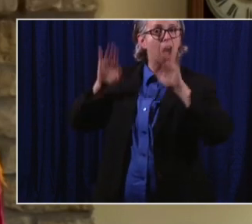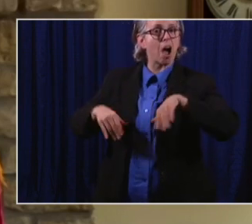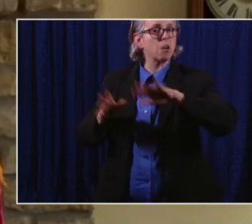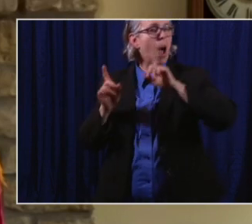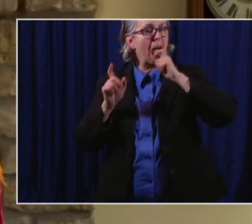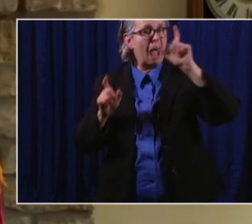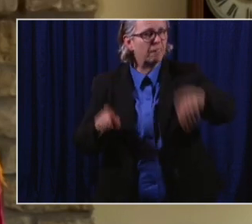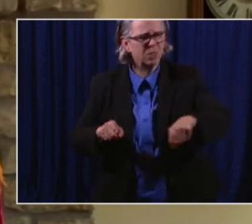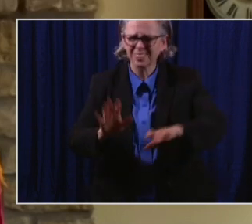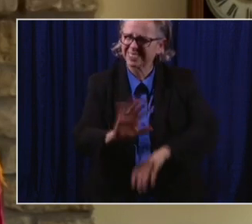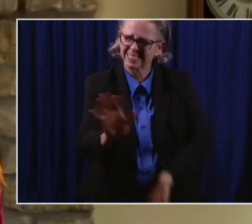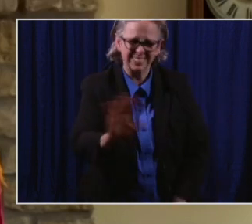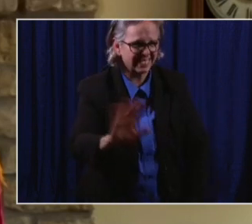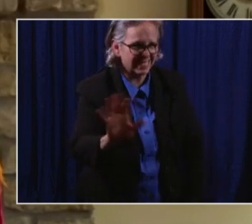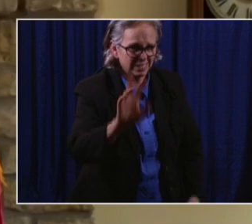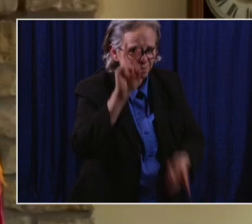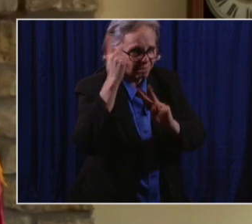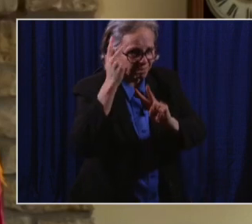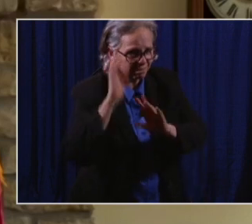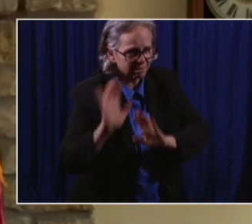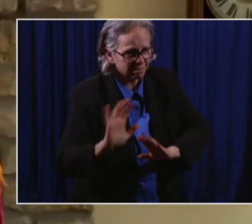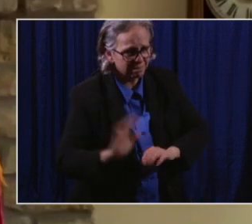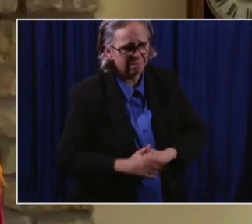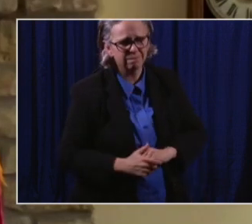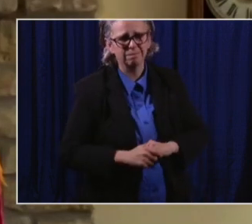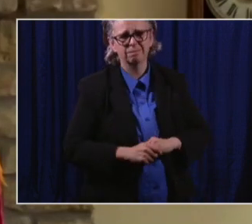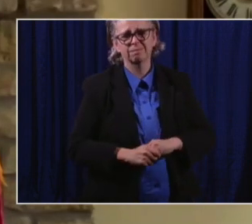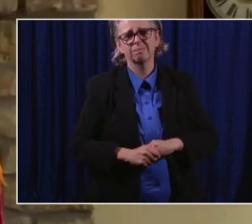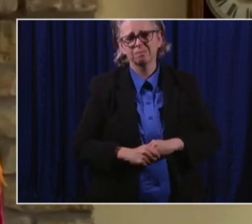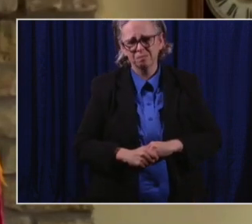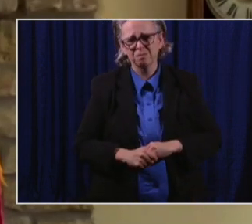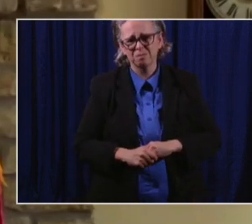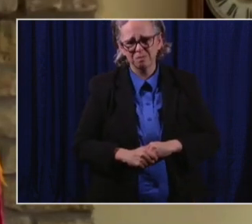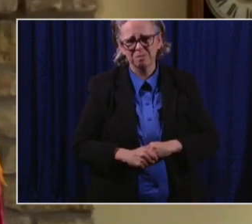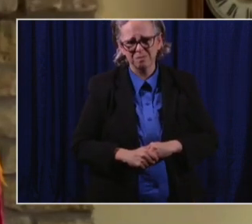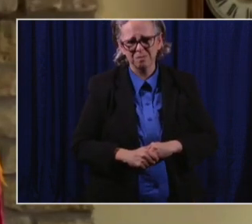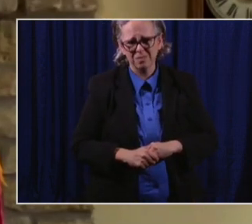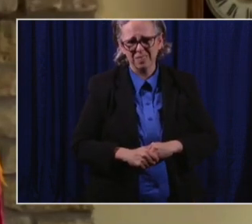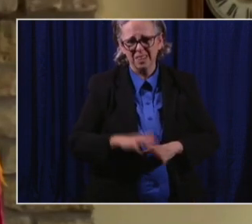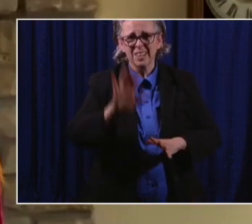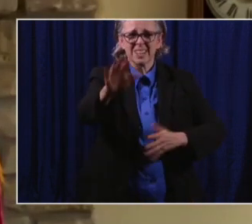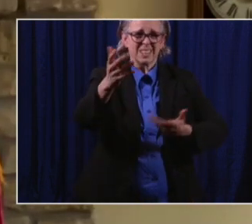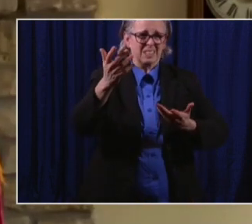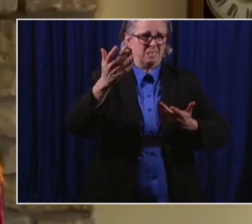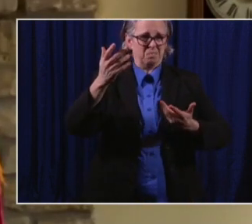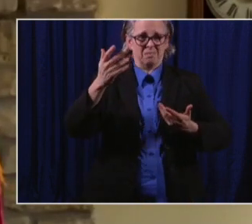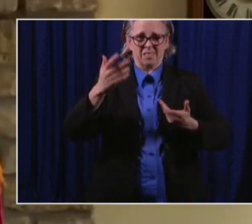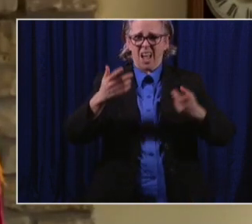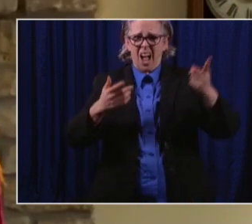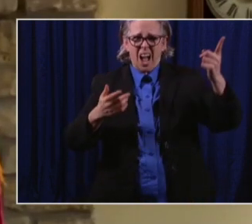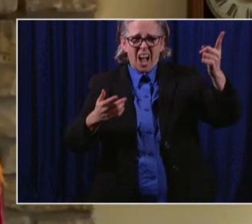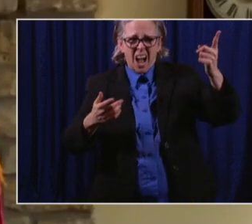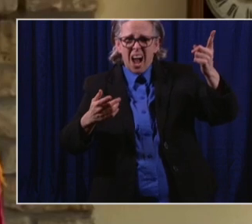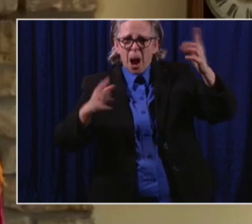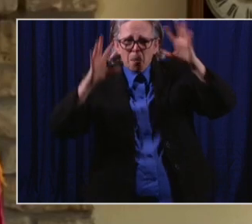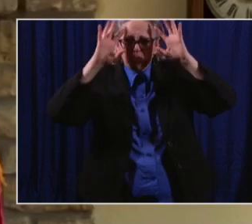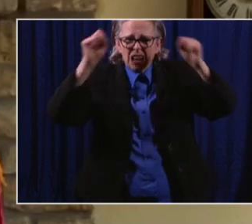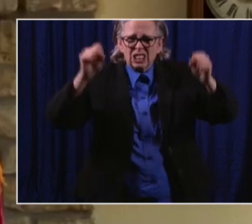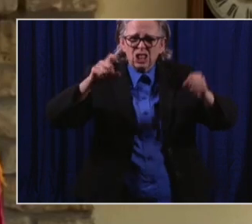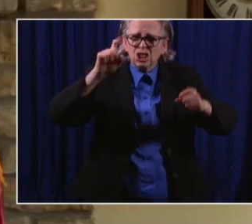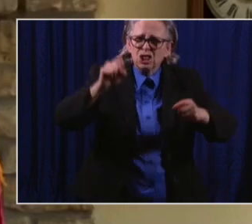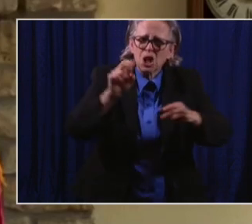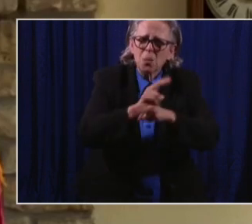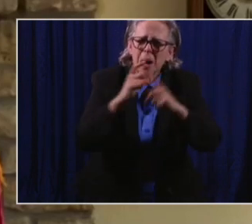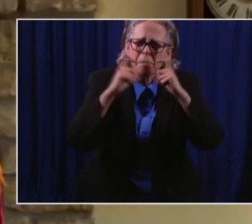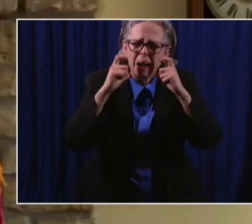no secret of this. You know, I wish the president would wear the mask more. I wish he'd wear it all the time when he was in